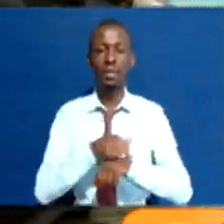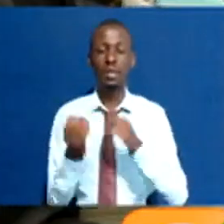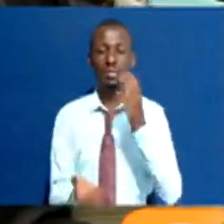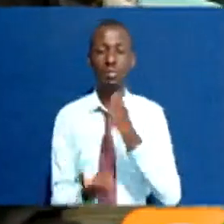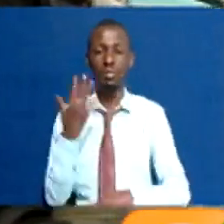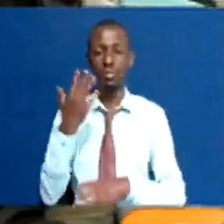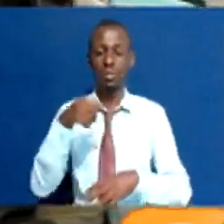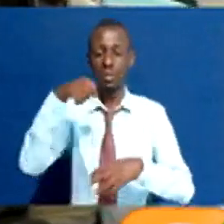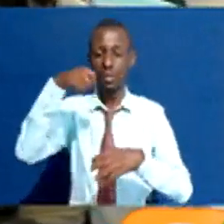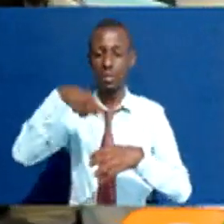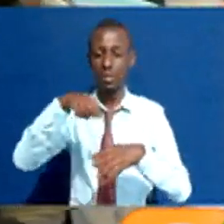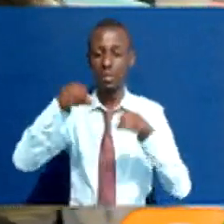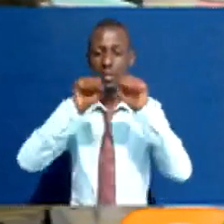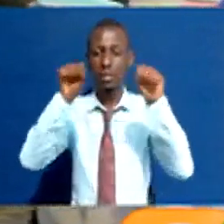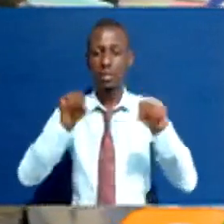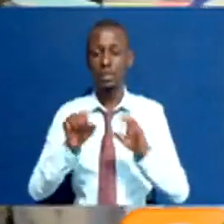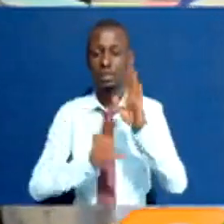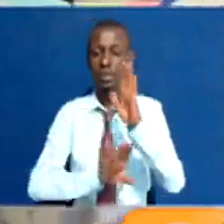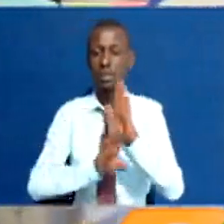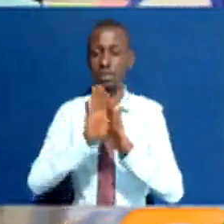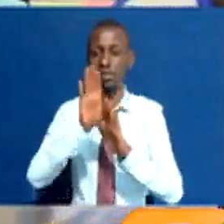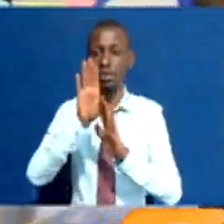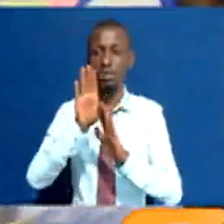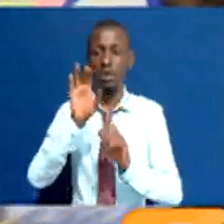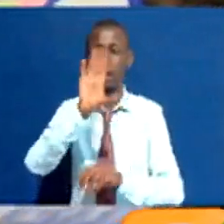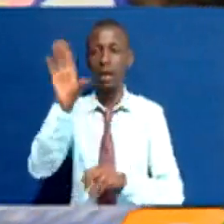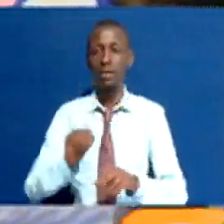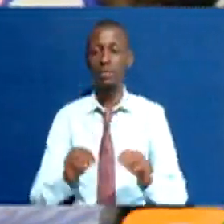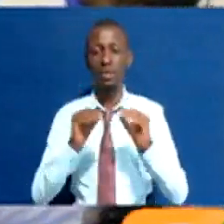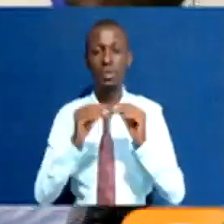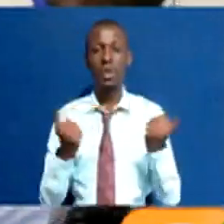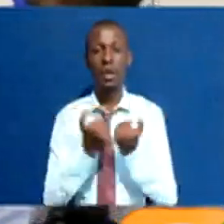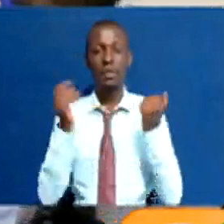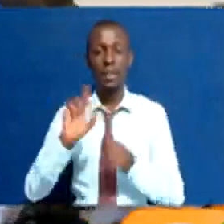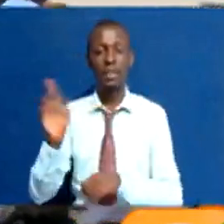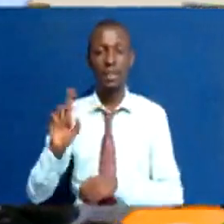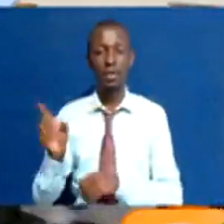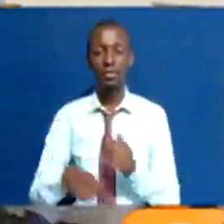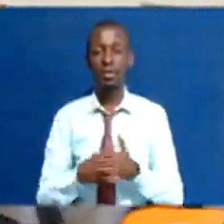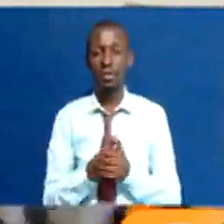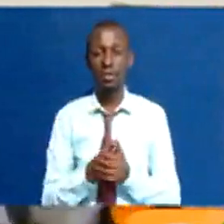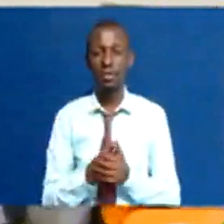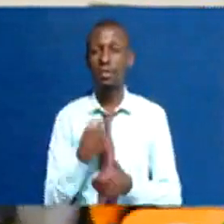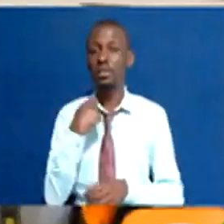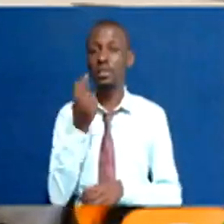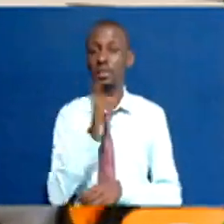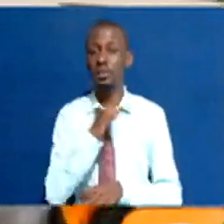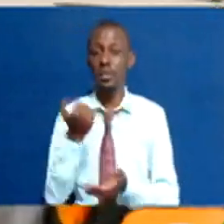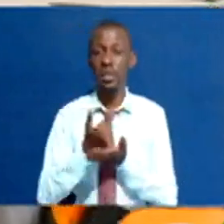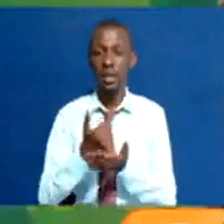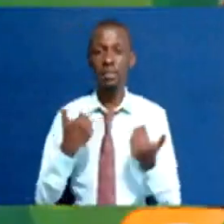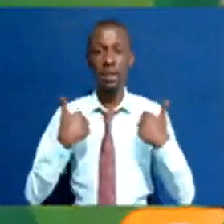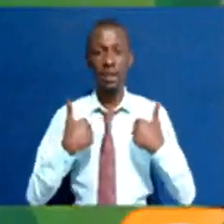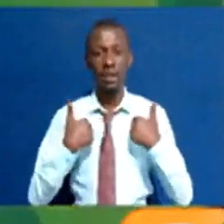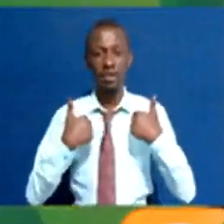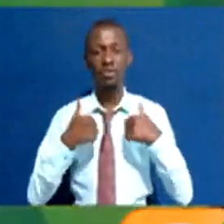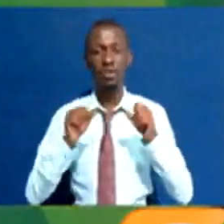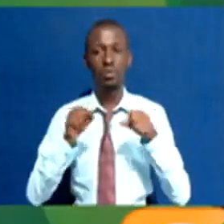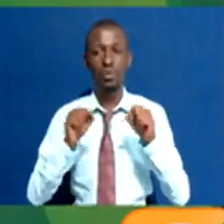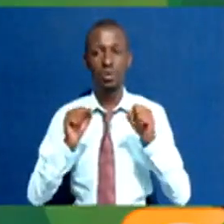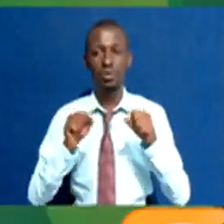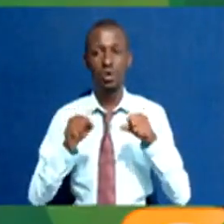Systems Development for Dryland Crops in Africa meeting held in Nairobi. They're now calling for interventions that will help increase